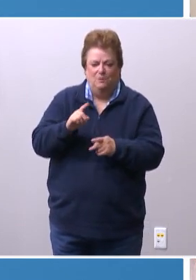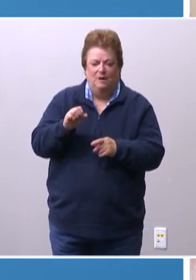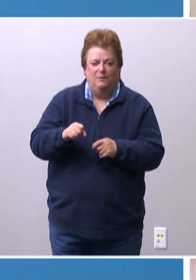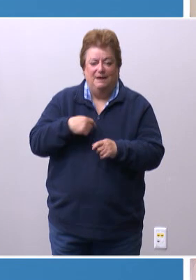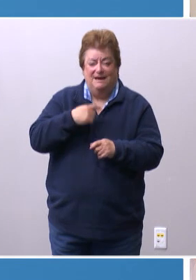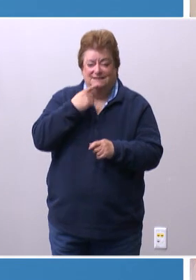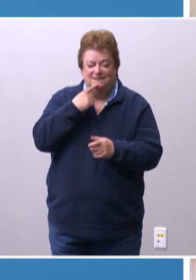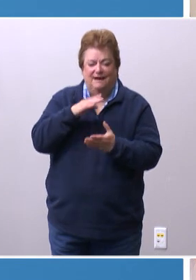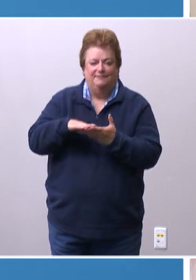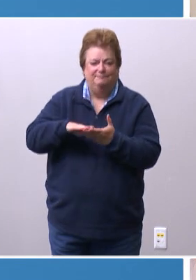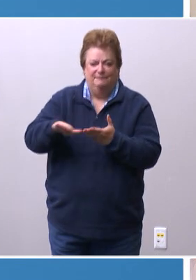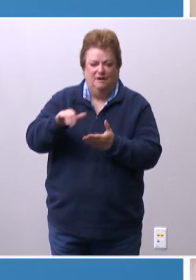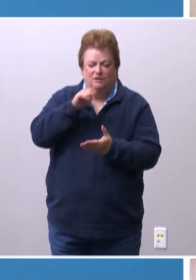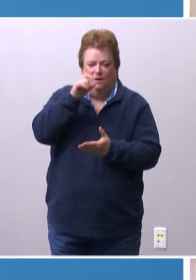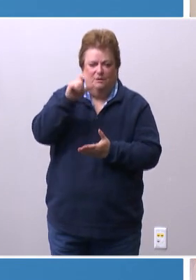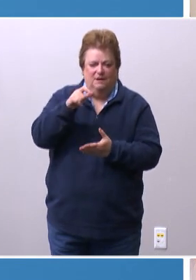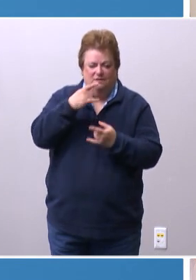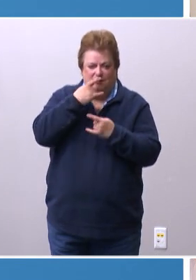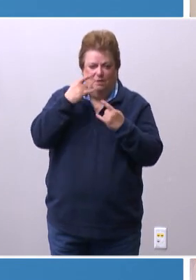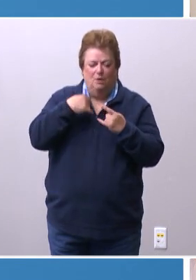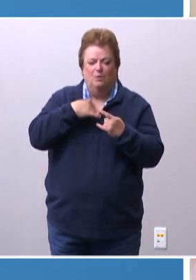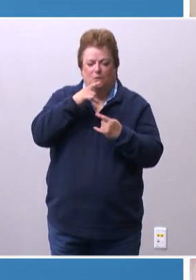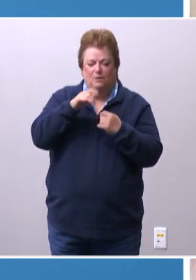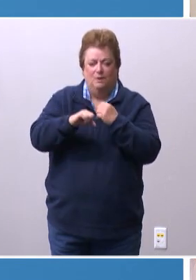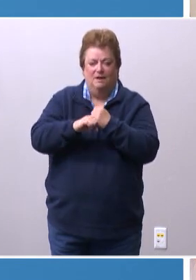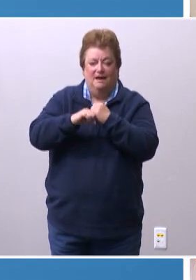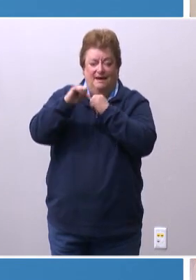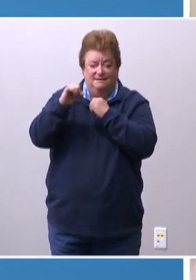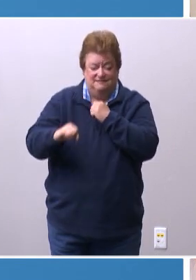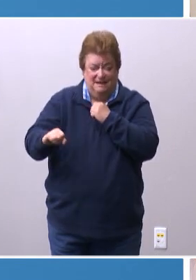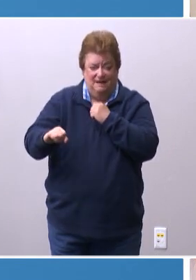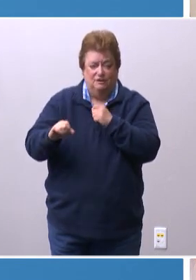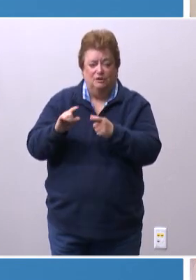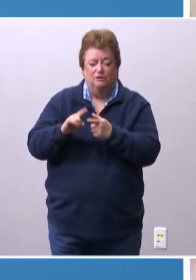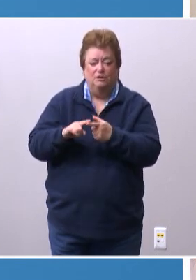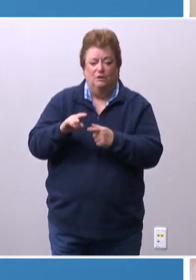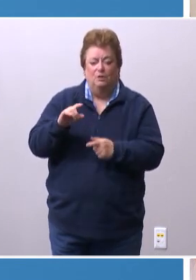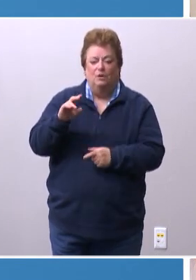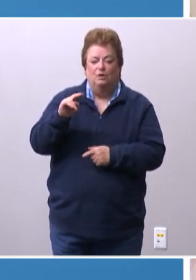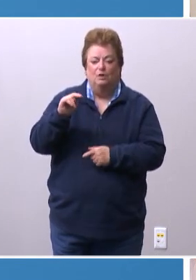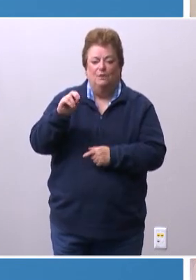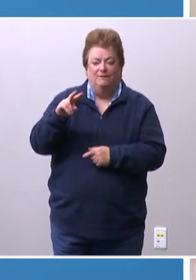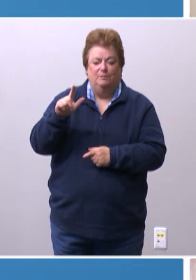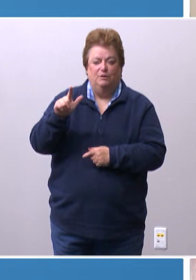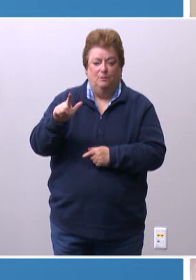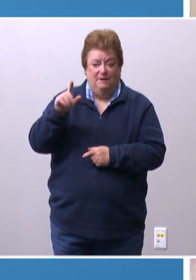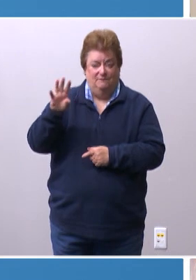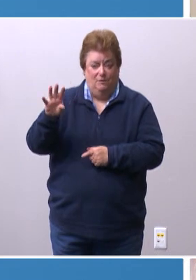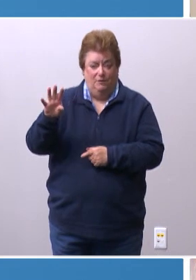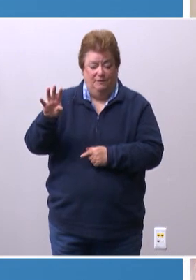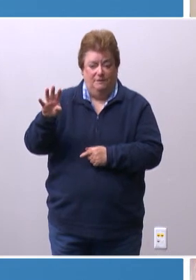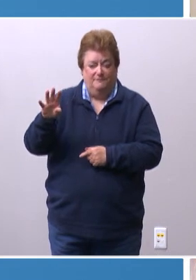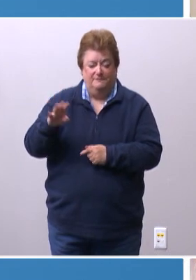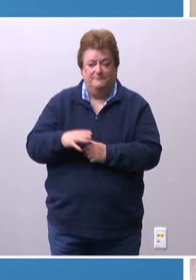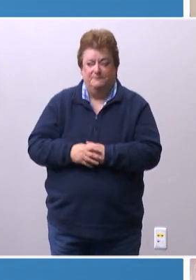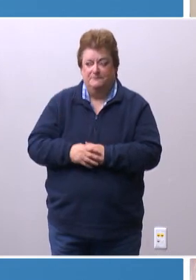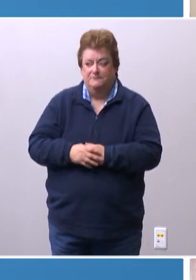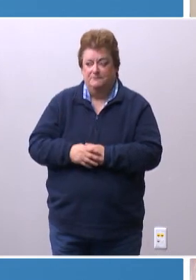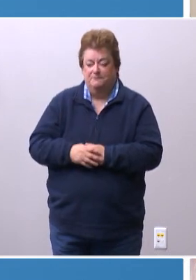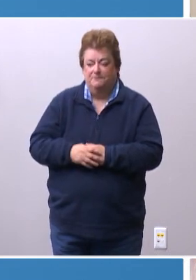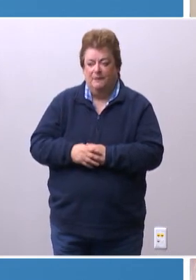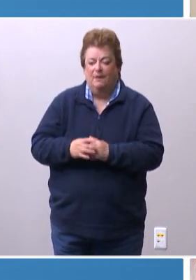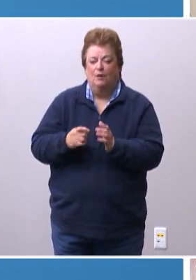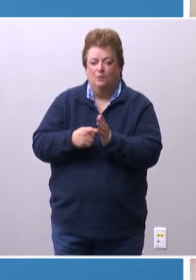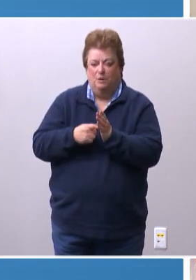requirement. We will be extending the directed health measure through Wednesday, November 24th. And let